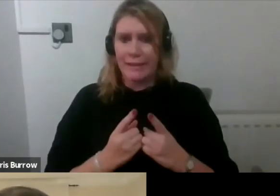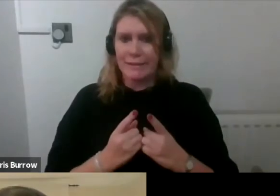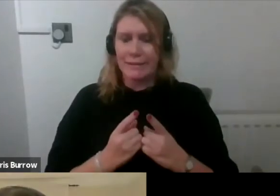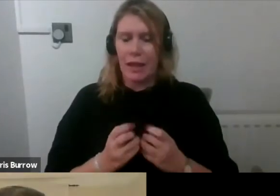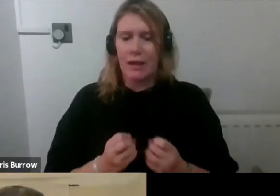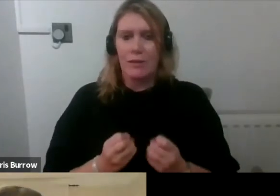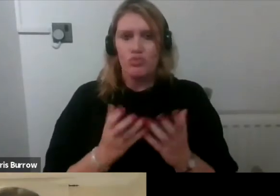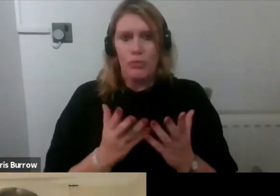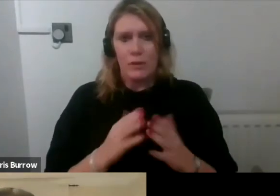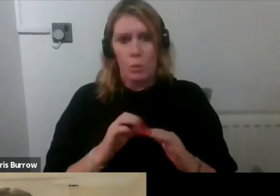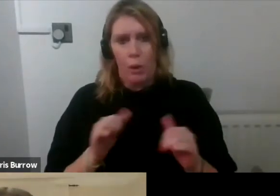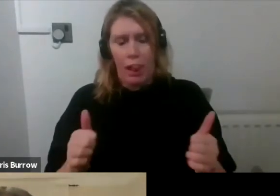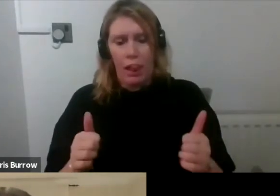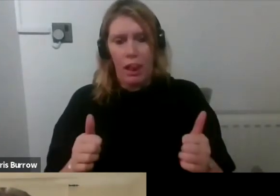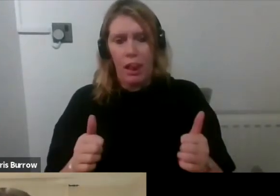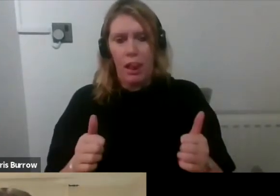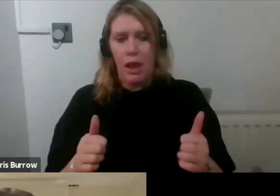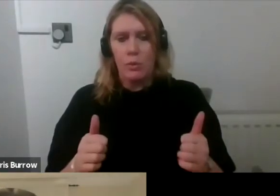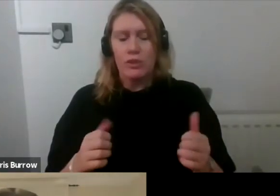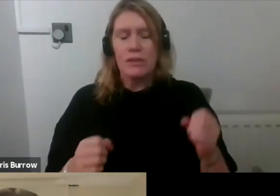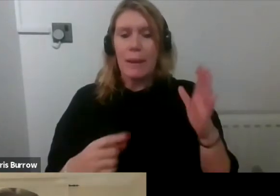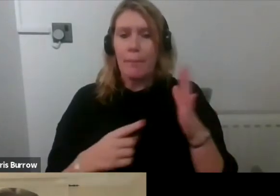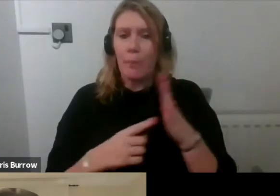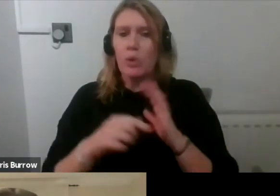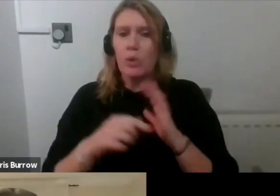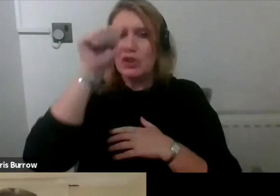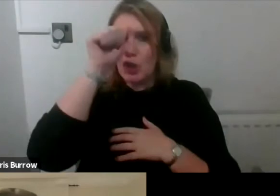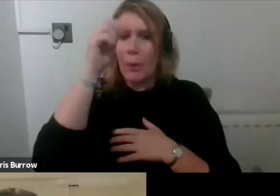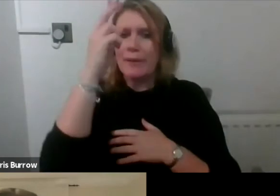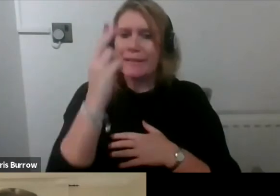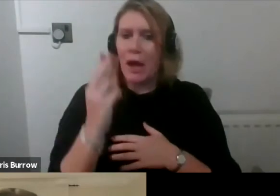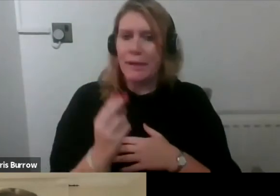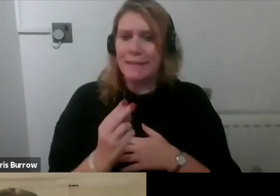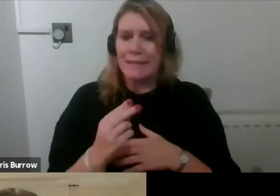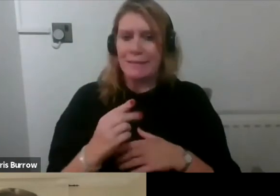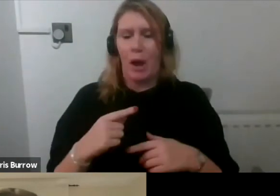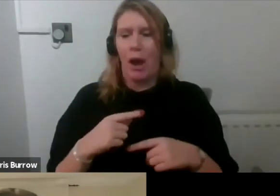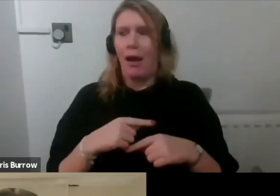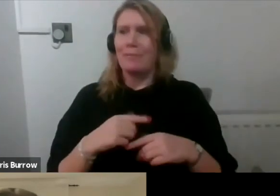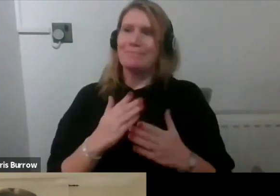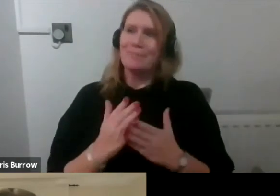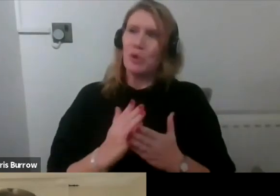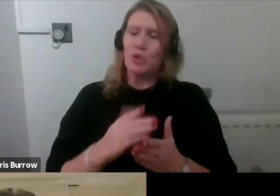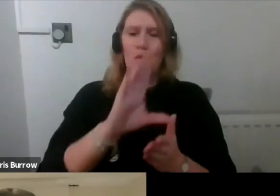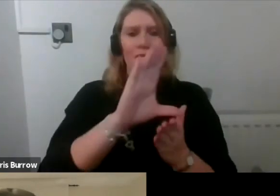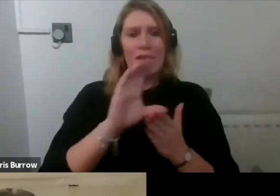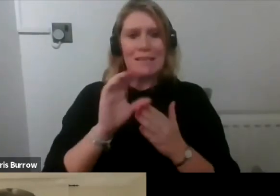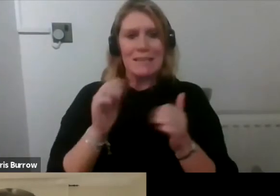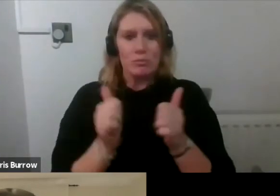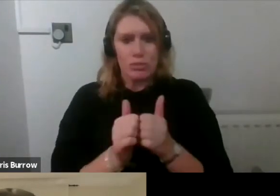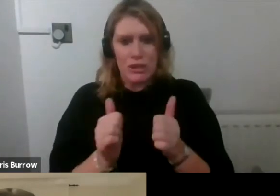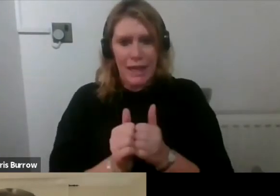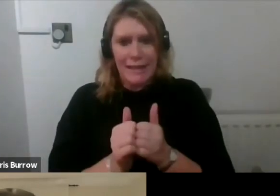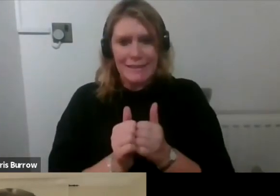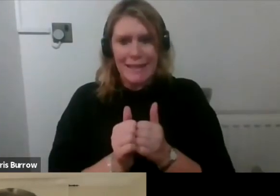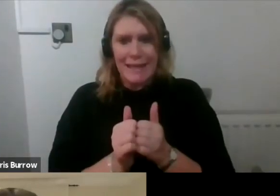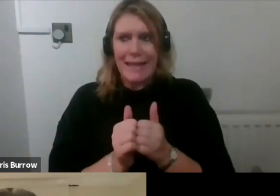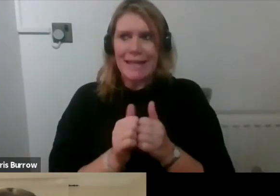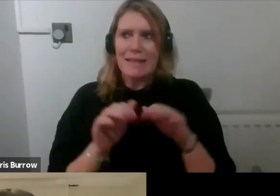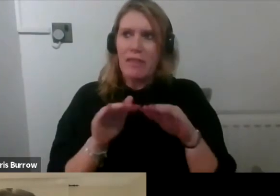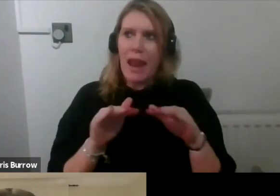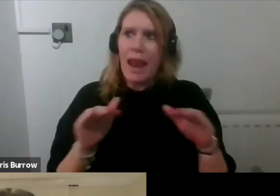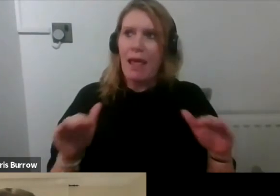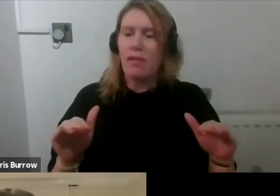which is really important to know as an artist, but I'm not sure funders always appreciate, is the level of experimentation and the level